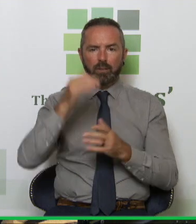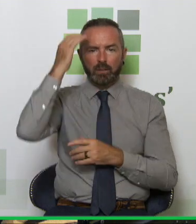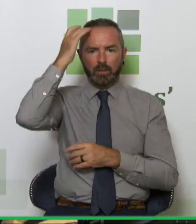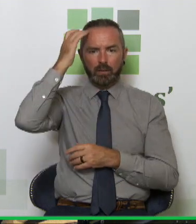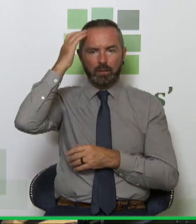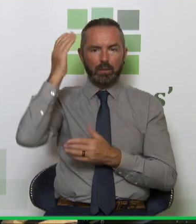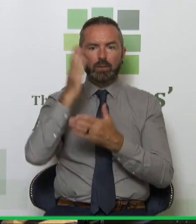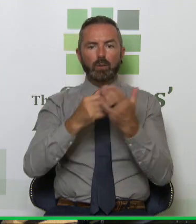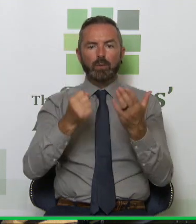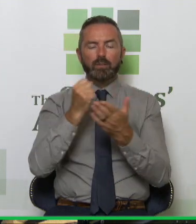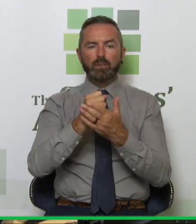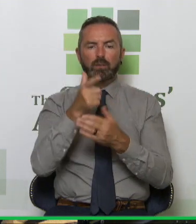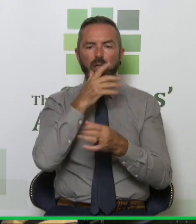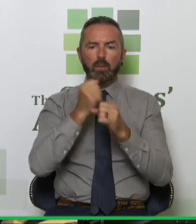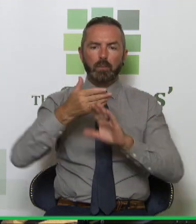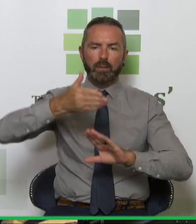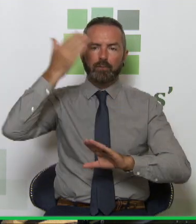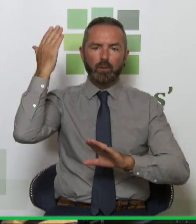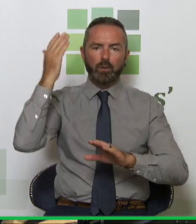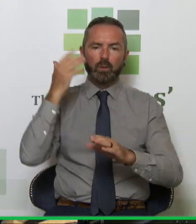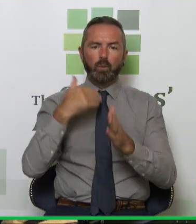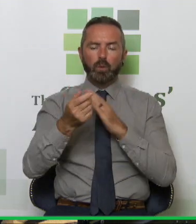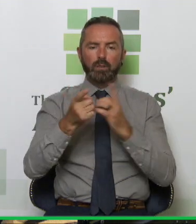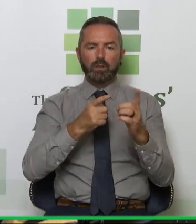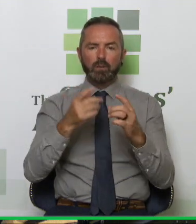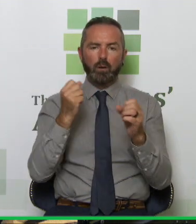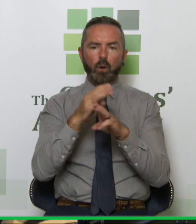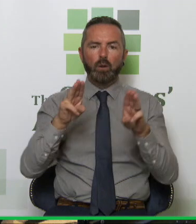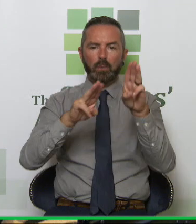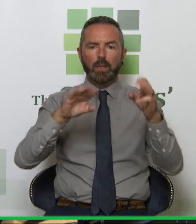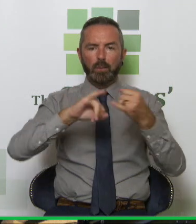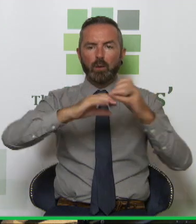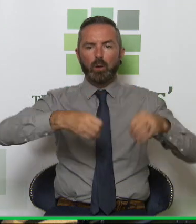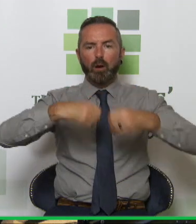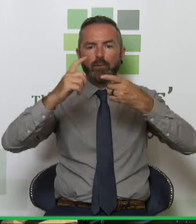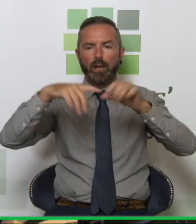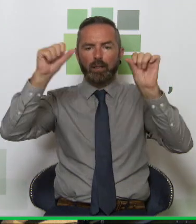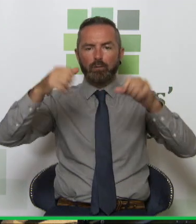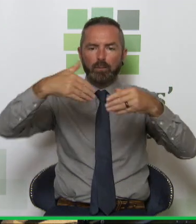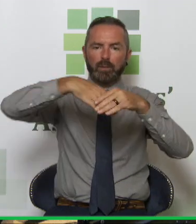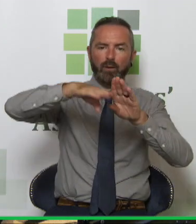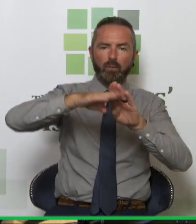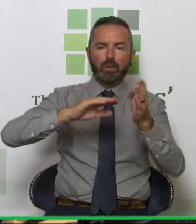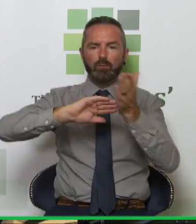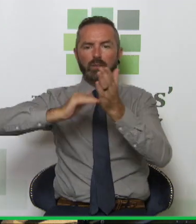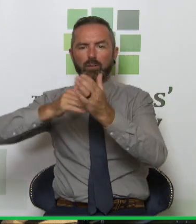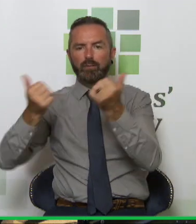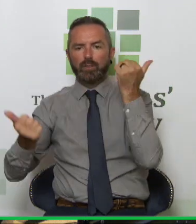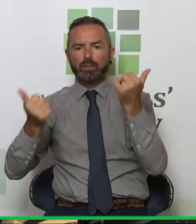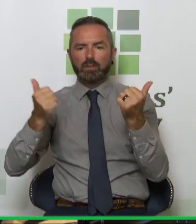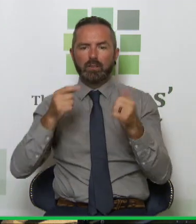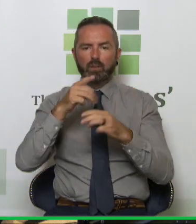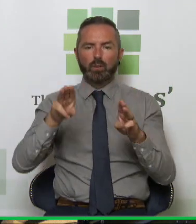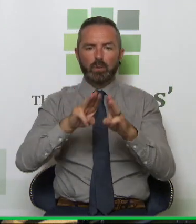quality studies that I referred to before, what they do is that of all the people who are offered and agree to participate in restorative justice, of them